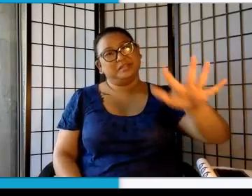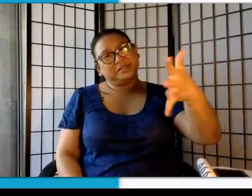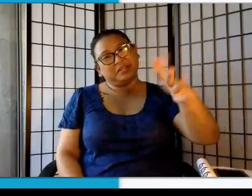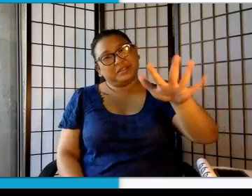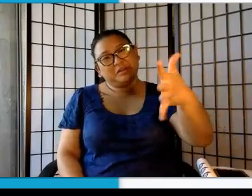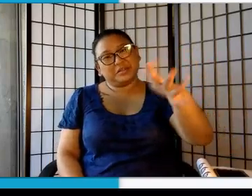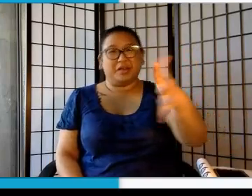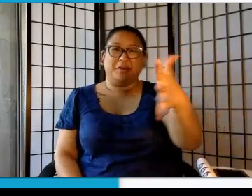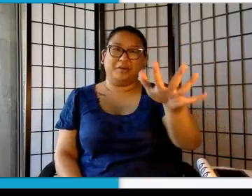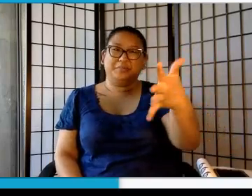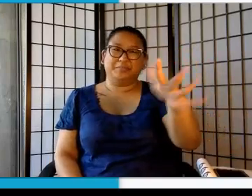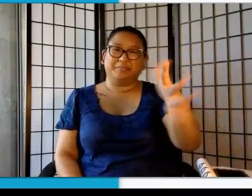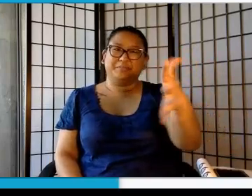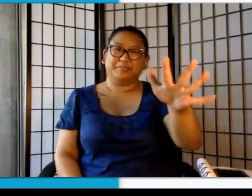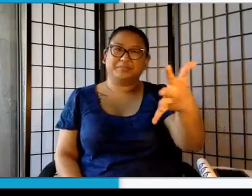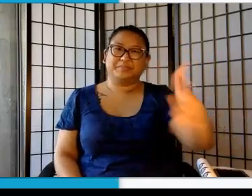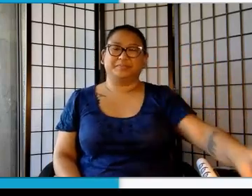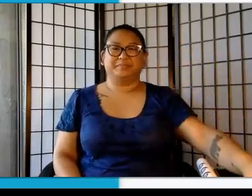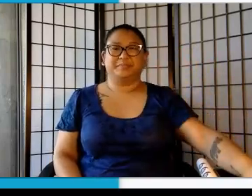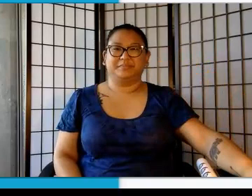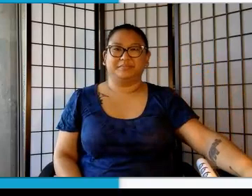It's so-so.